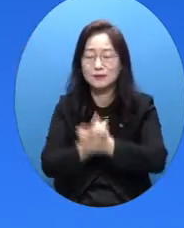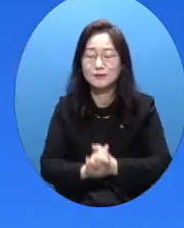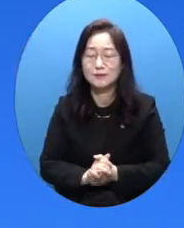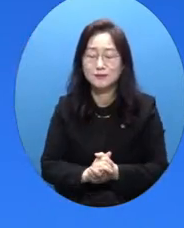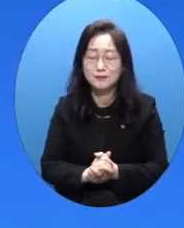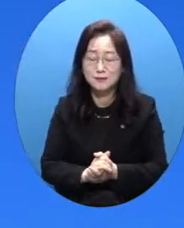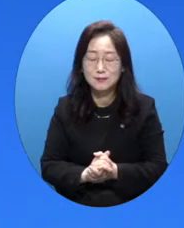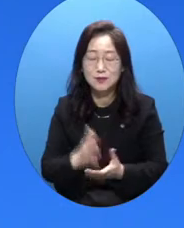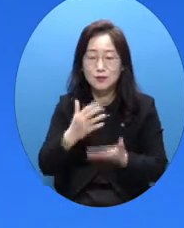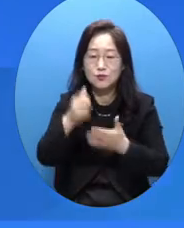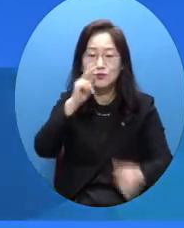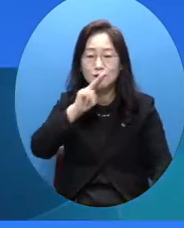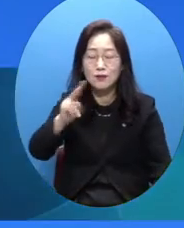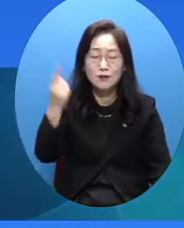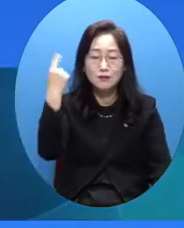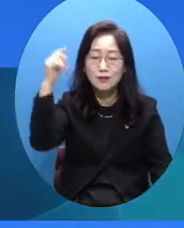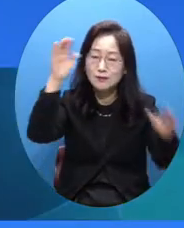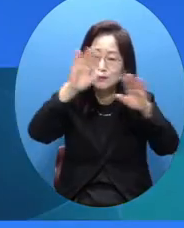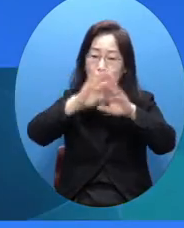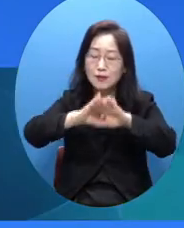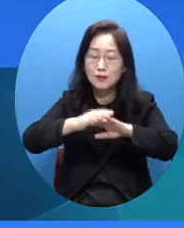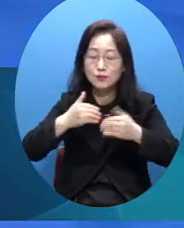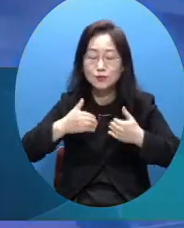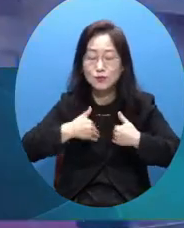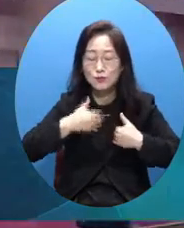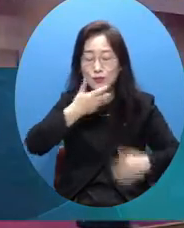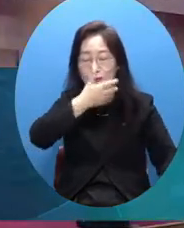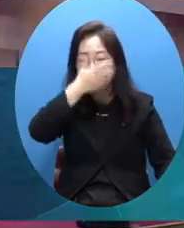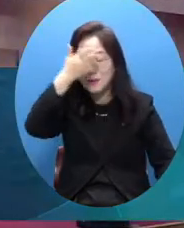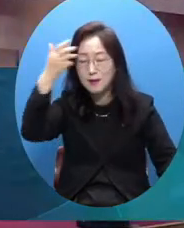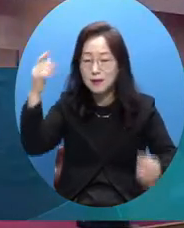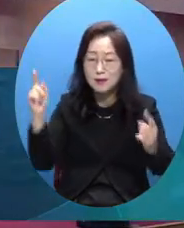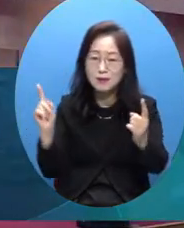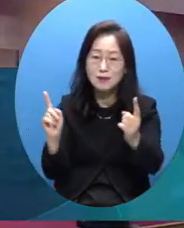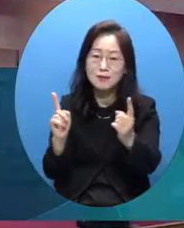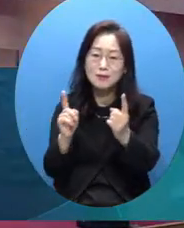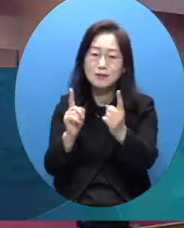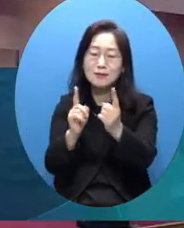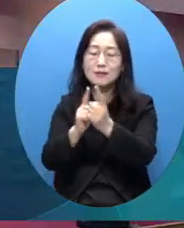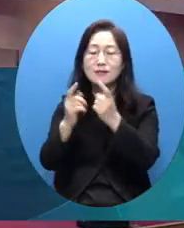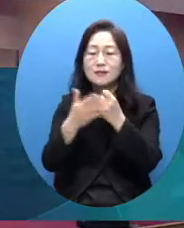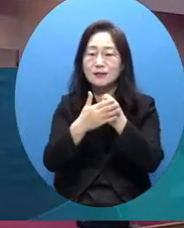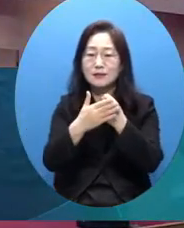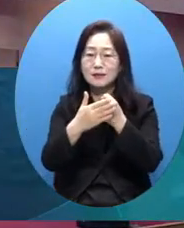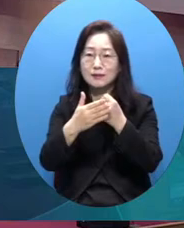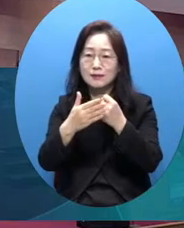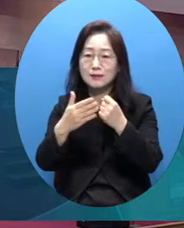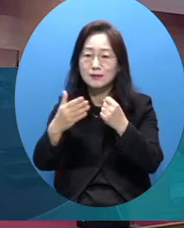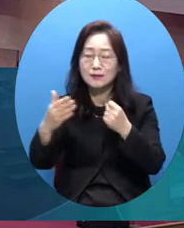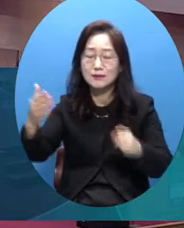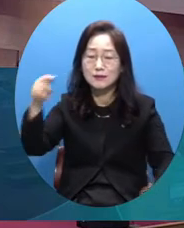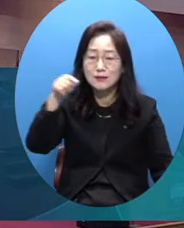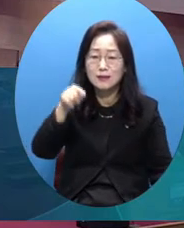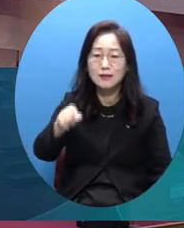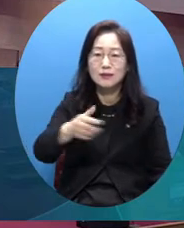name of the Lord that you will live this kind of life I bless you I bless you I bless you let us sing in this hymn together